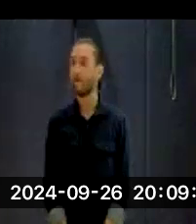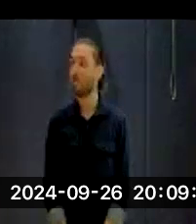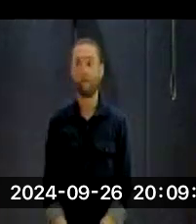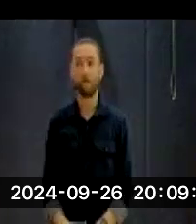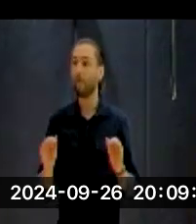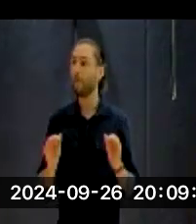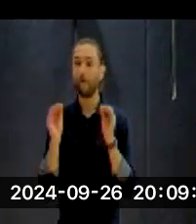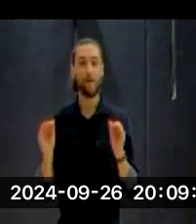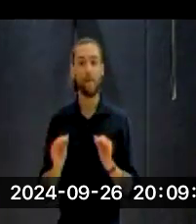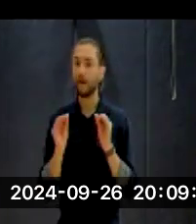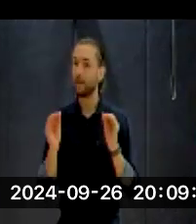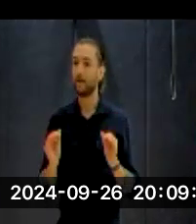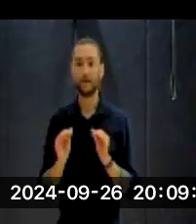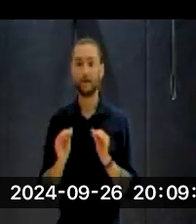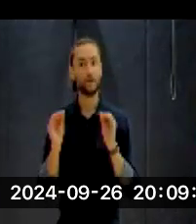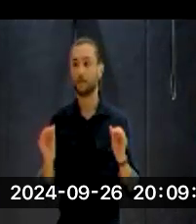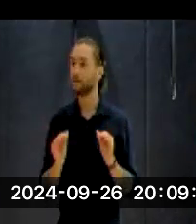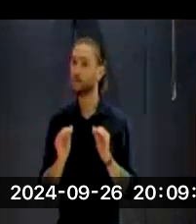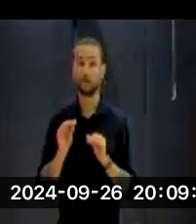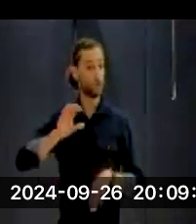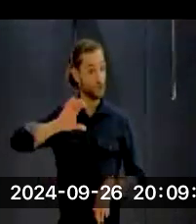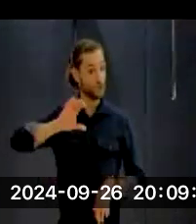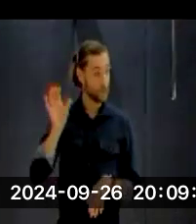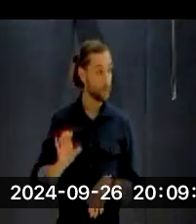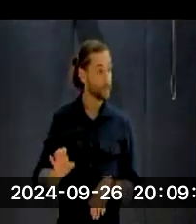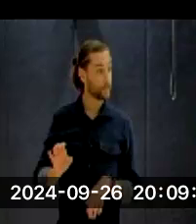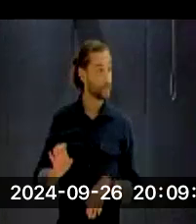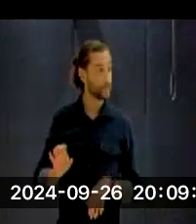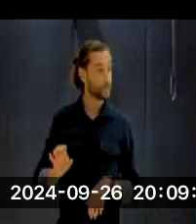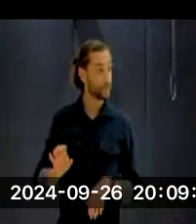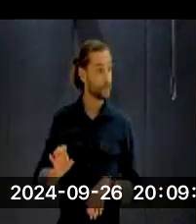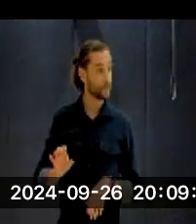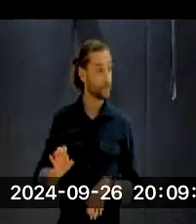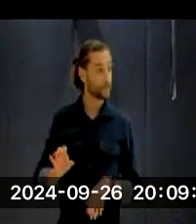Okay. On Zoom? Okay.